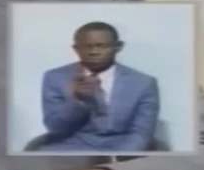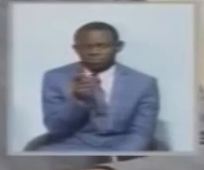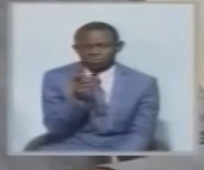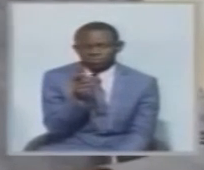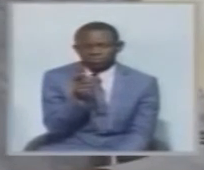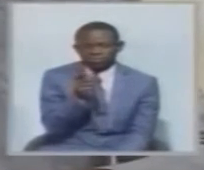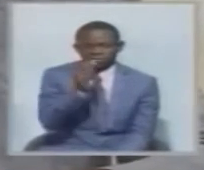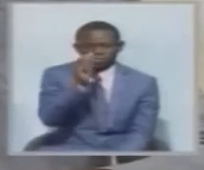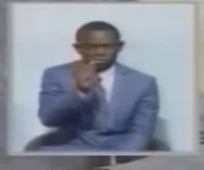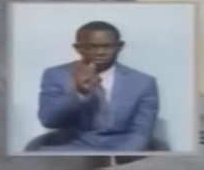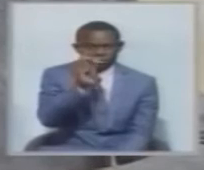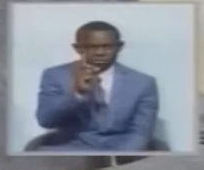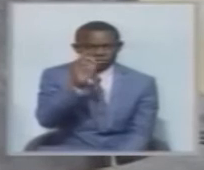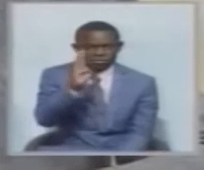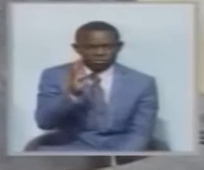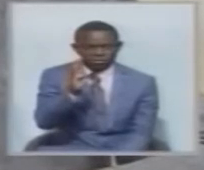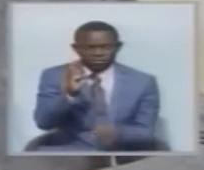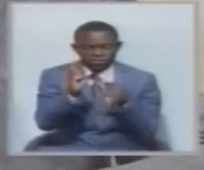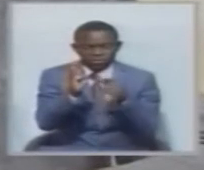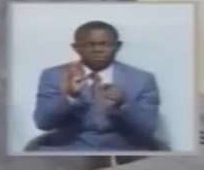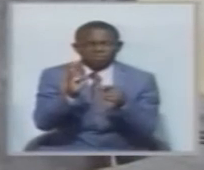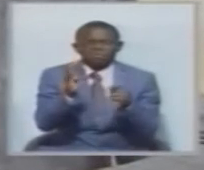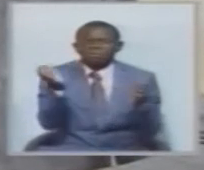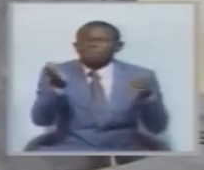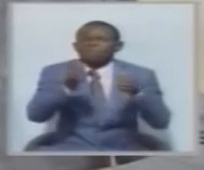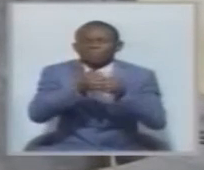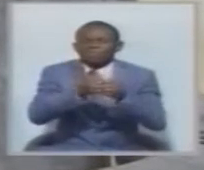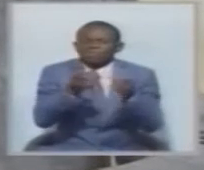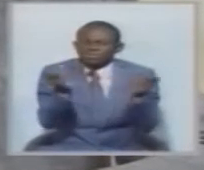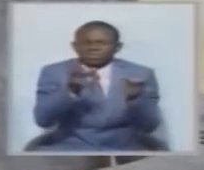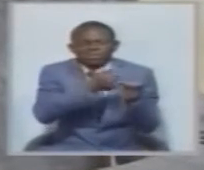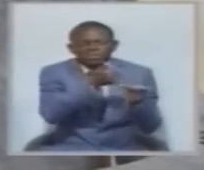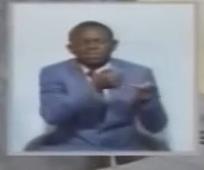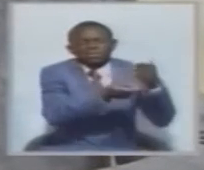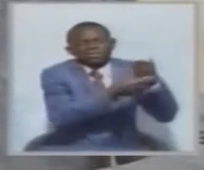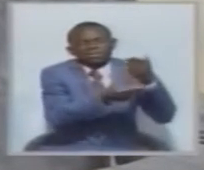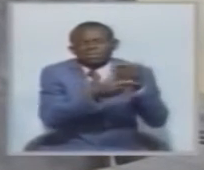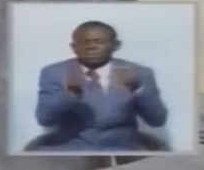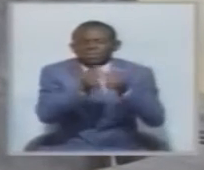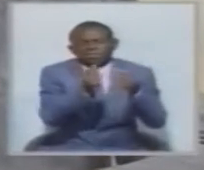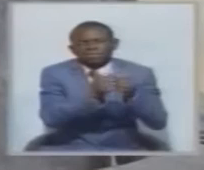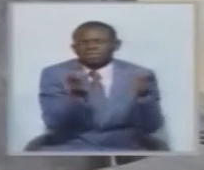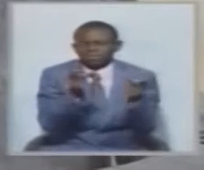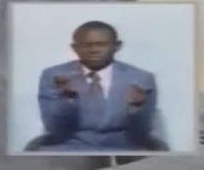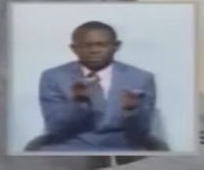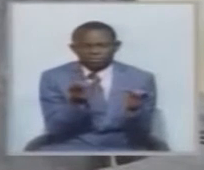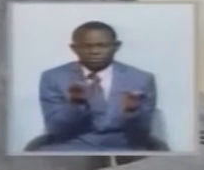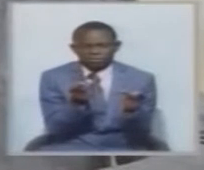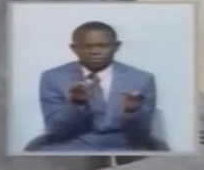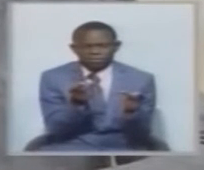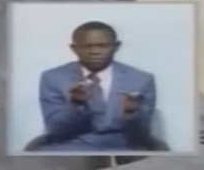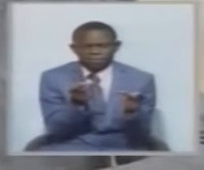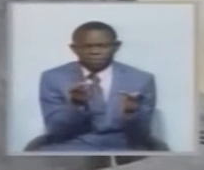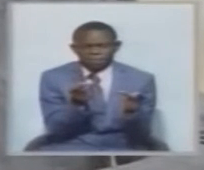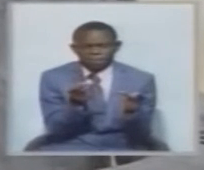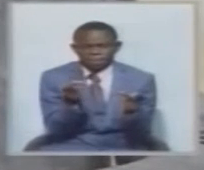ADB is like any other bank. I mean, they'll look, like I said earlier on, they